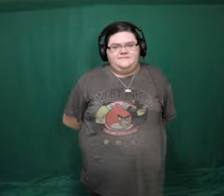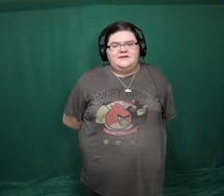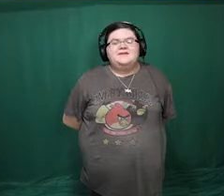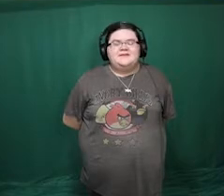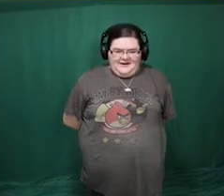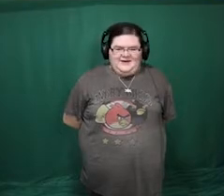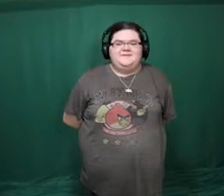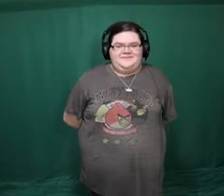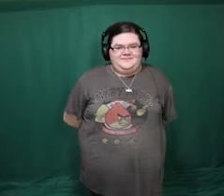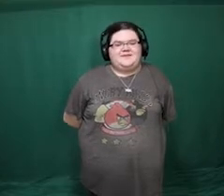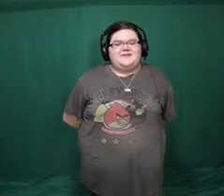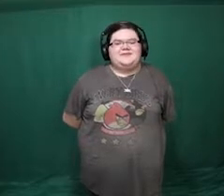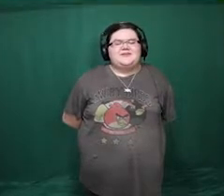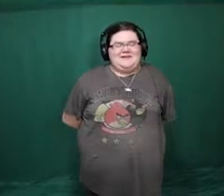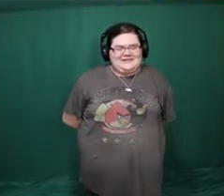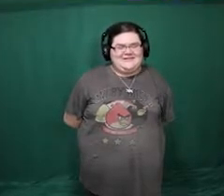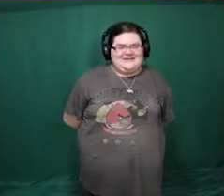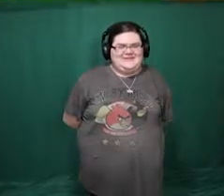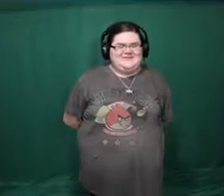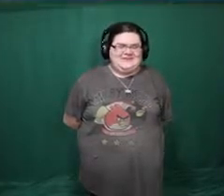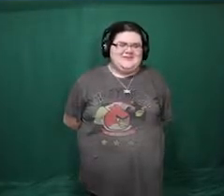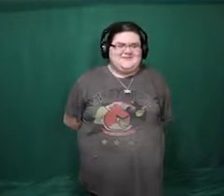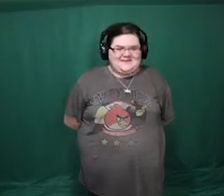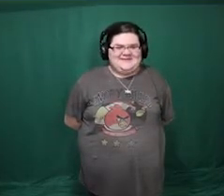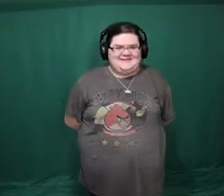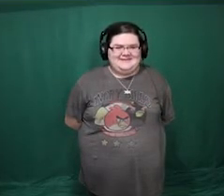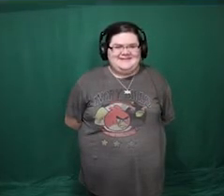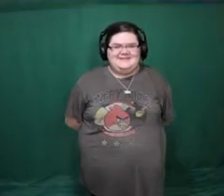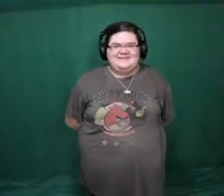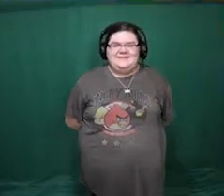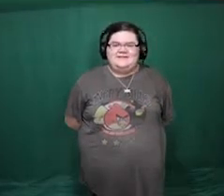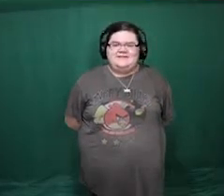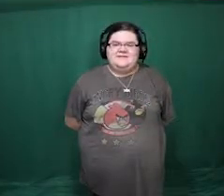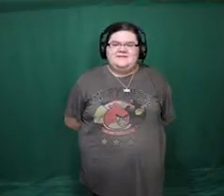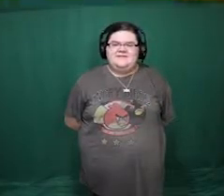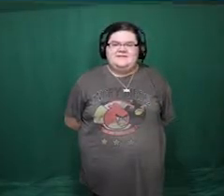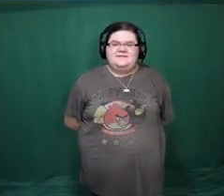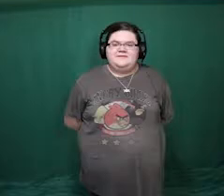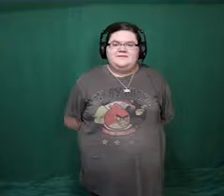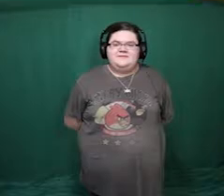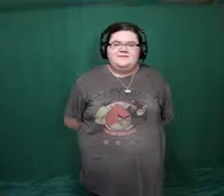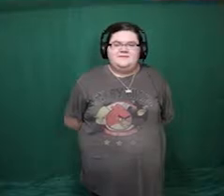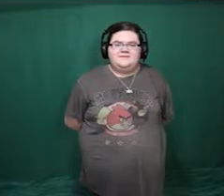literally. Oh yeah. I was like, you played this last time, JJ, but. Oh boy.